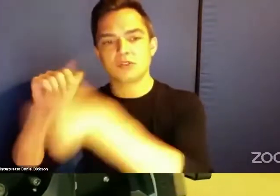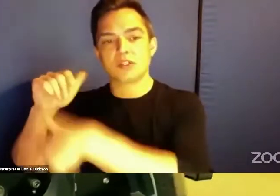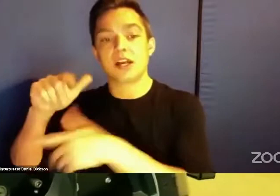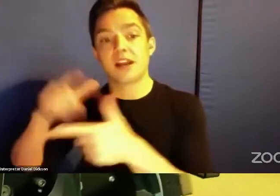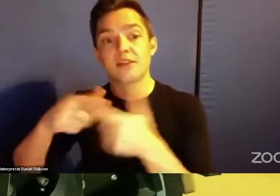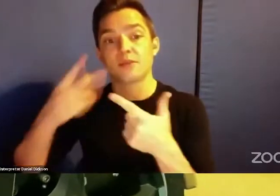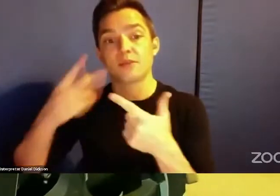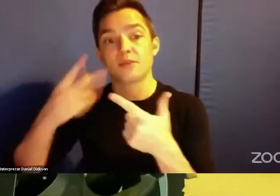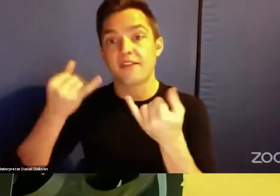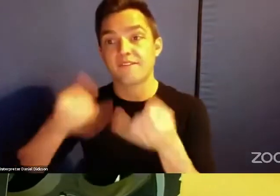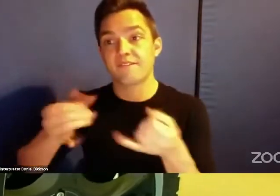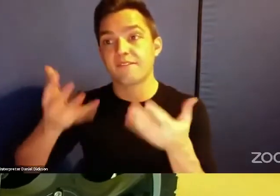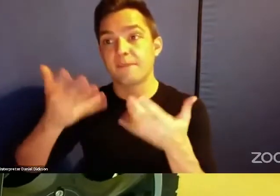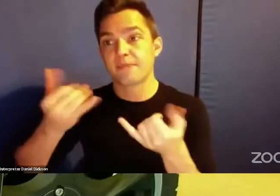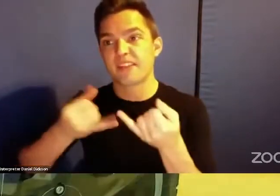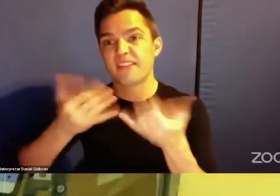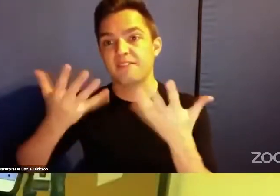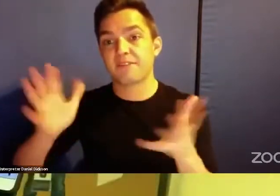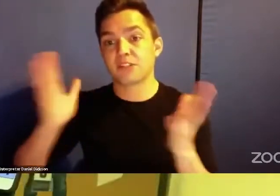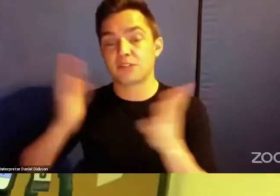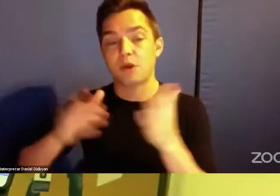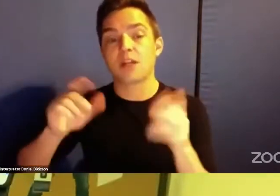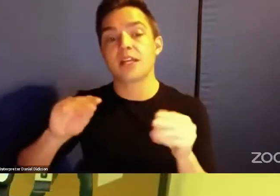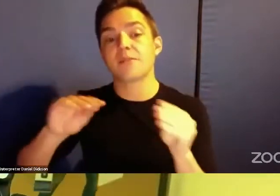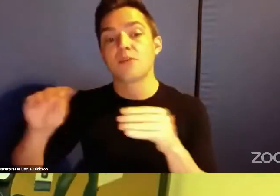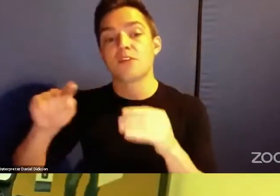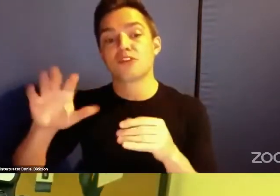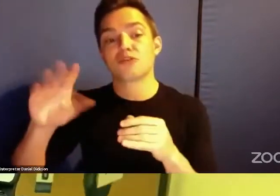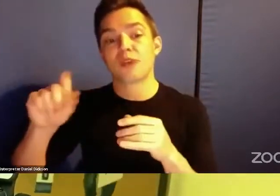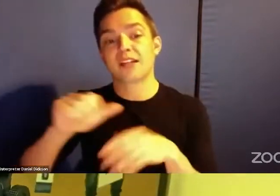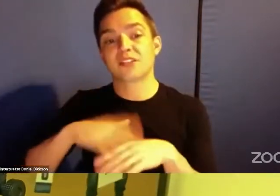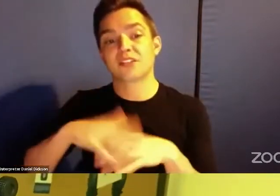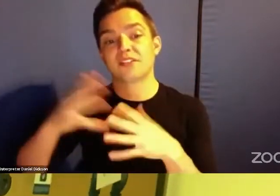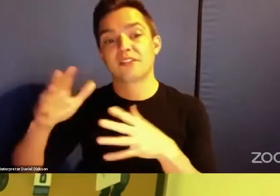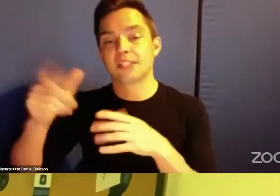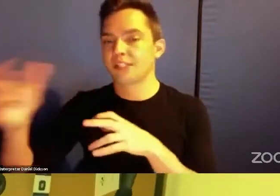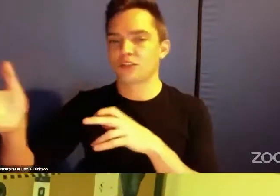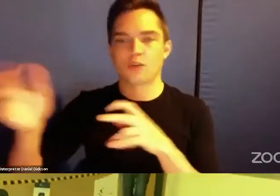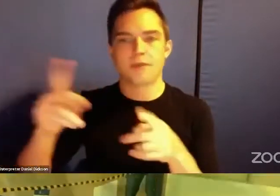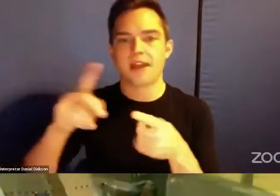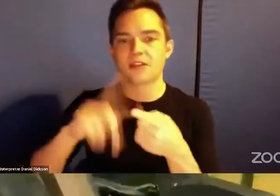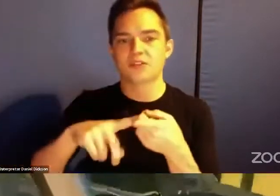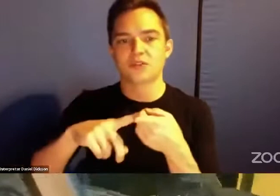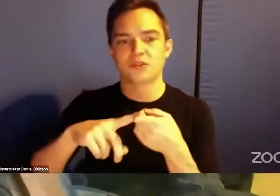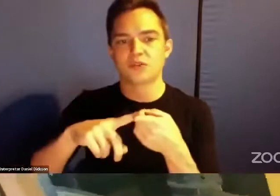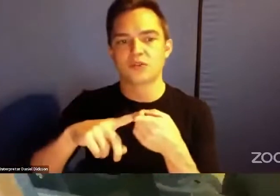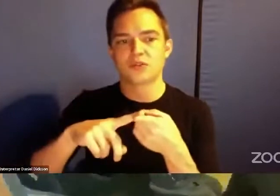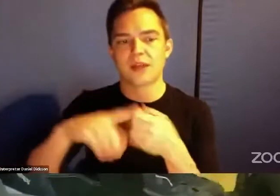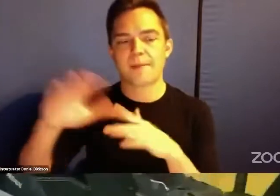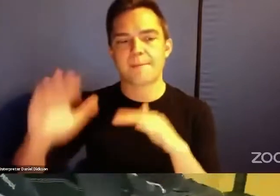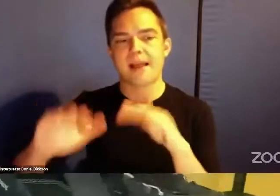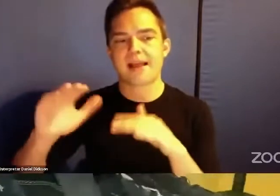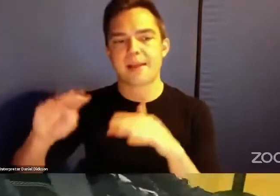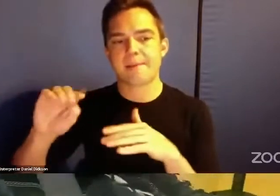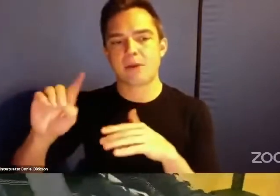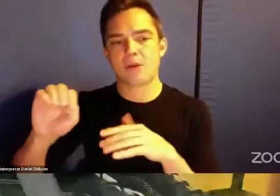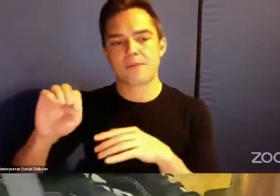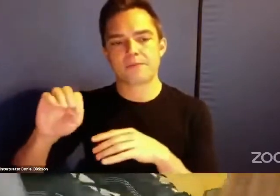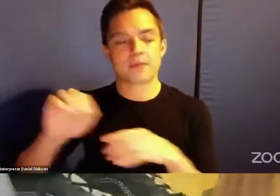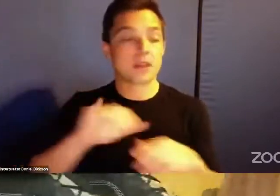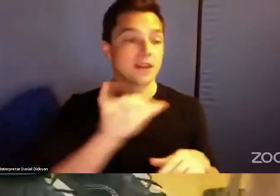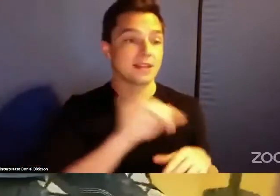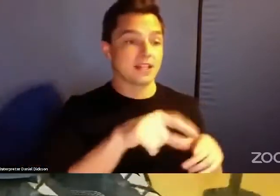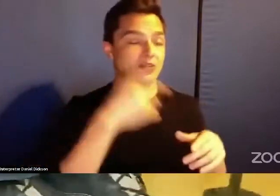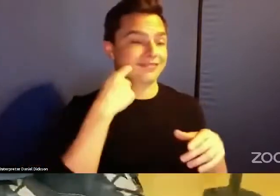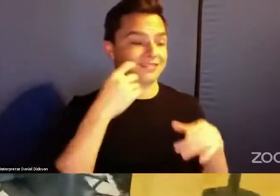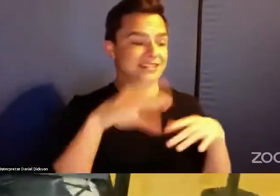with the tracks over the finish line and did not switch back to the self-balancing mode. And just as you were describing,